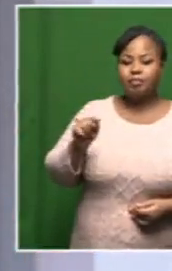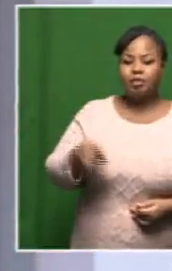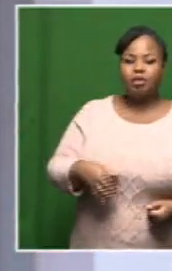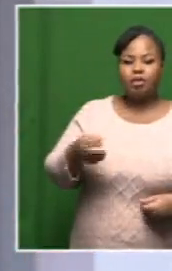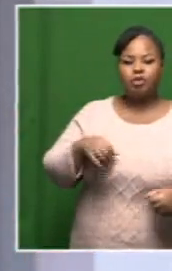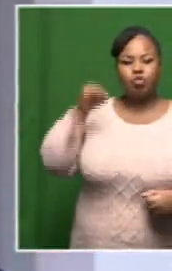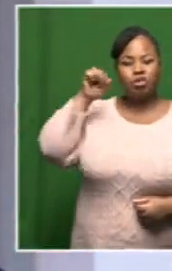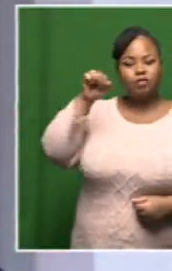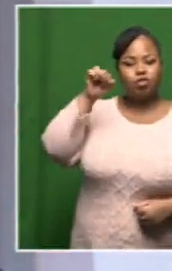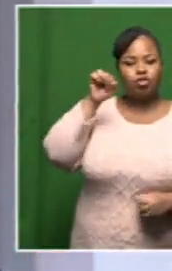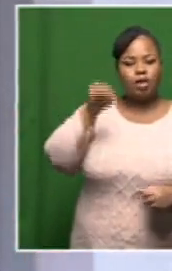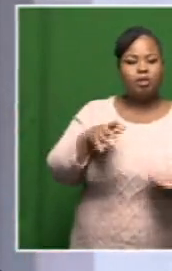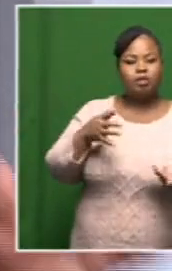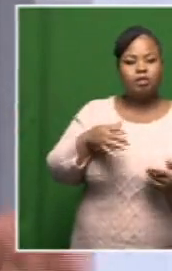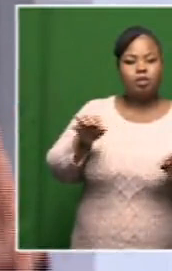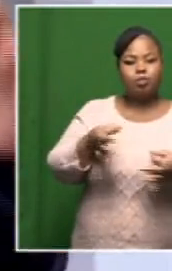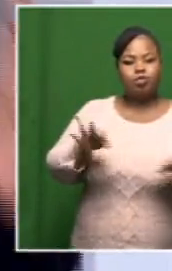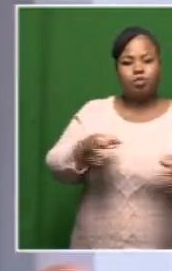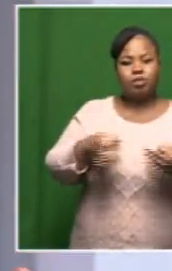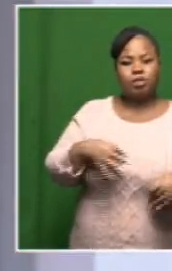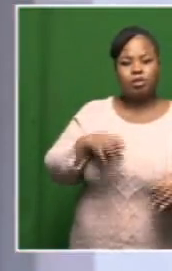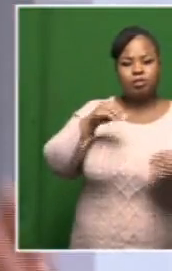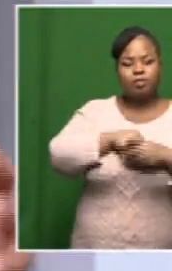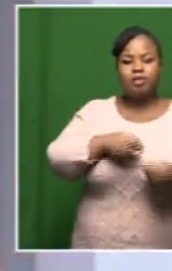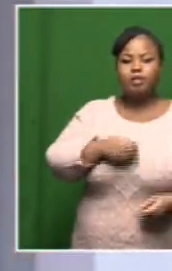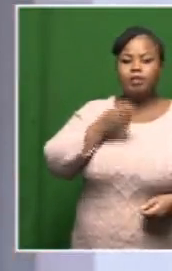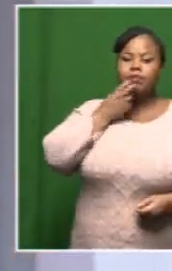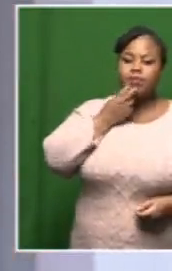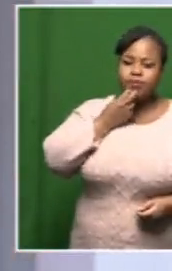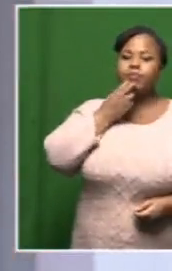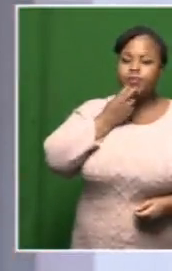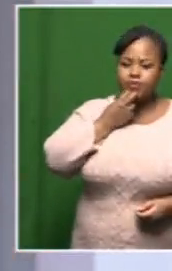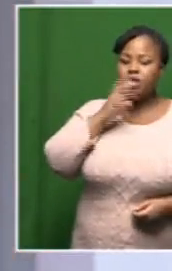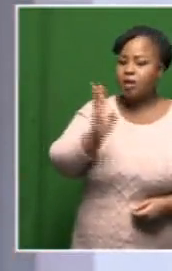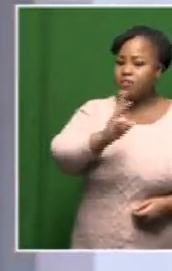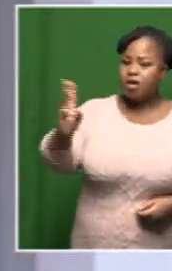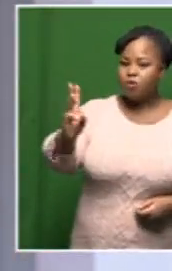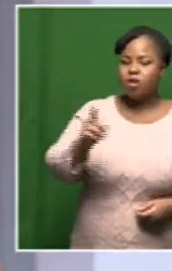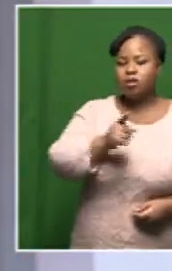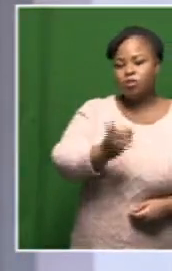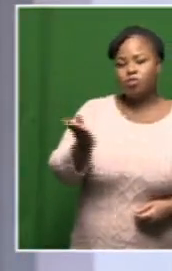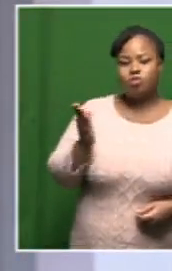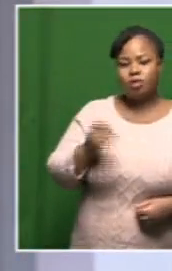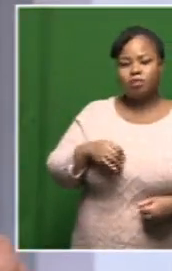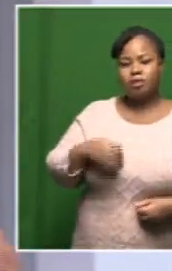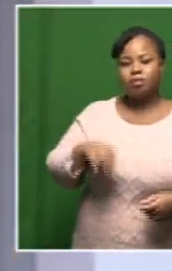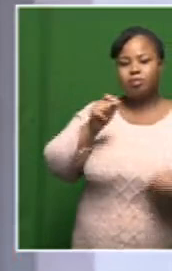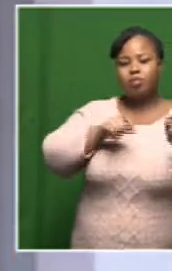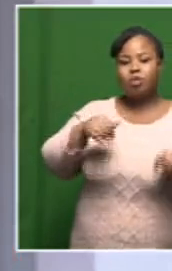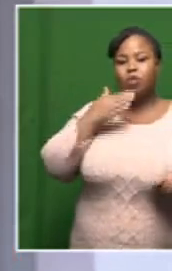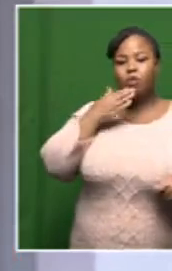style of music that, you know, it involved a penny whistle, that it was a warning to them, to the majitas